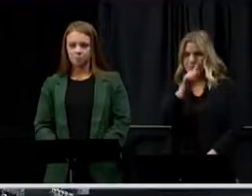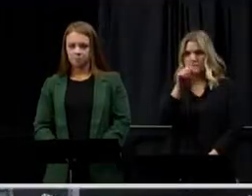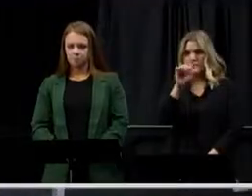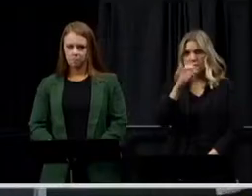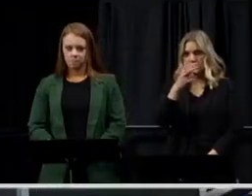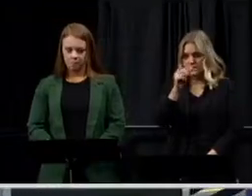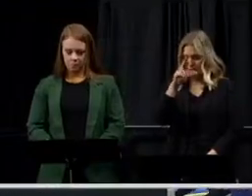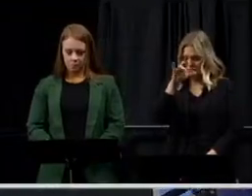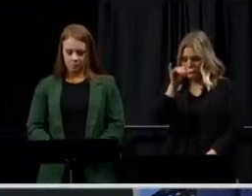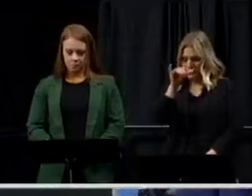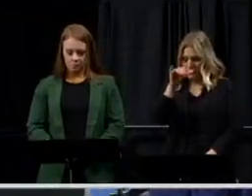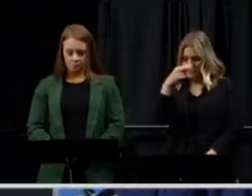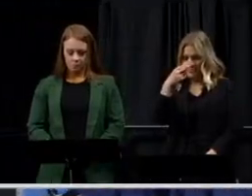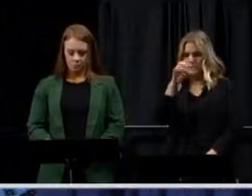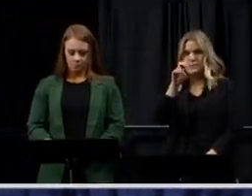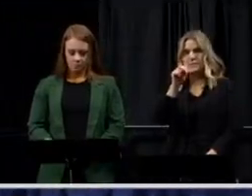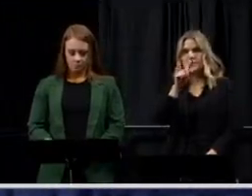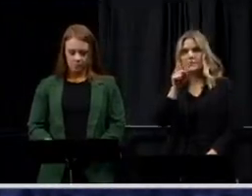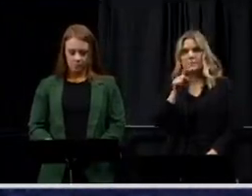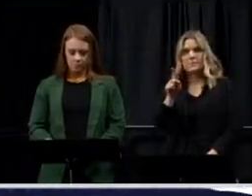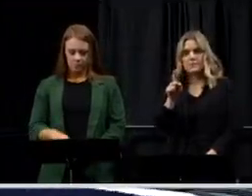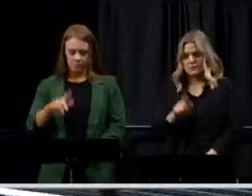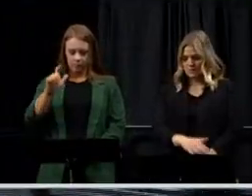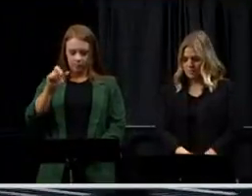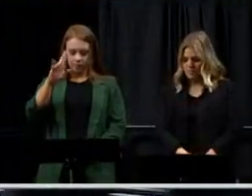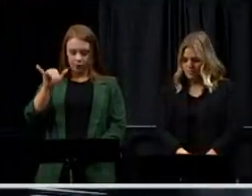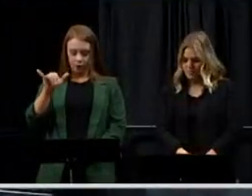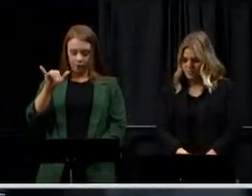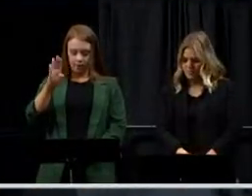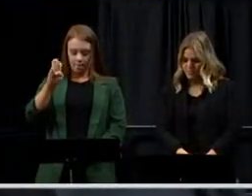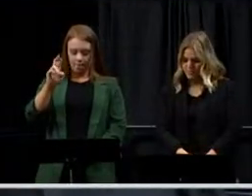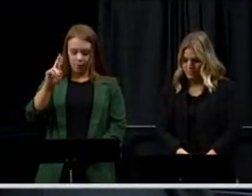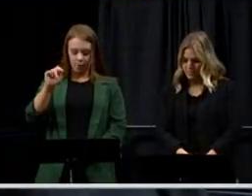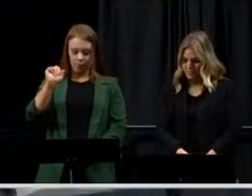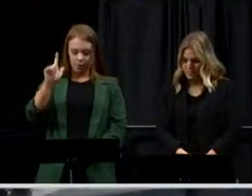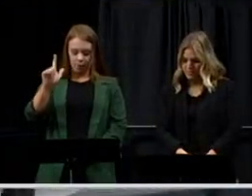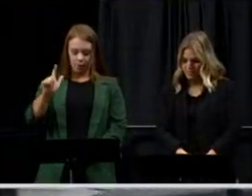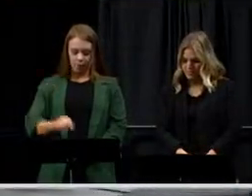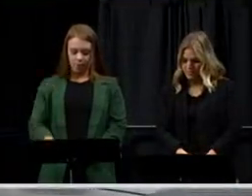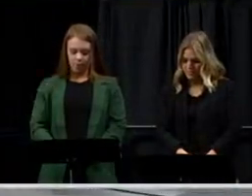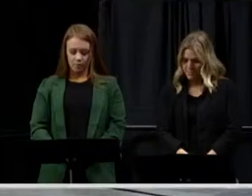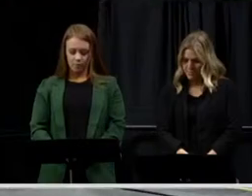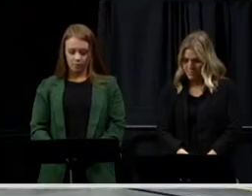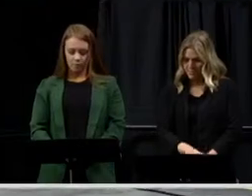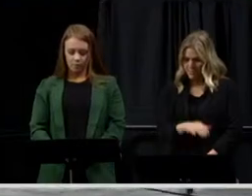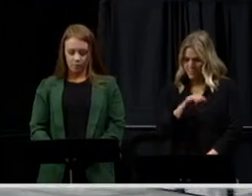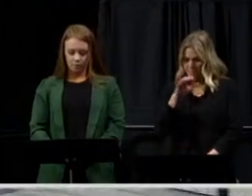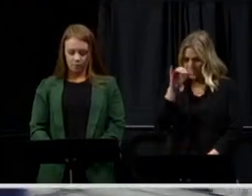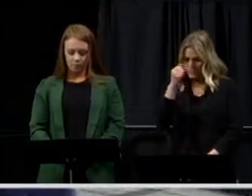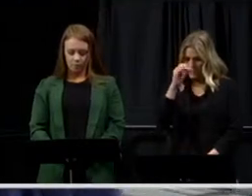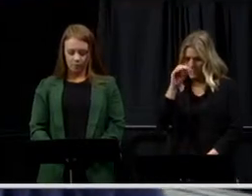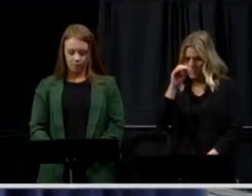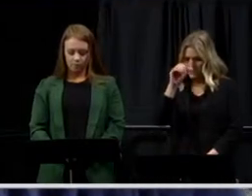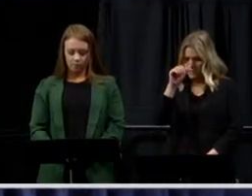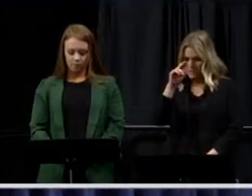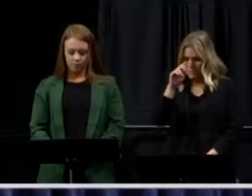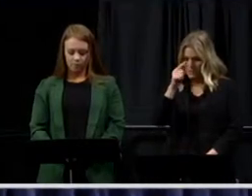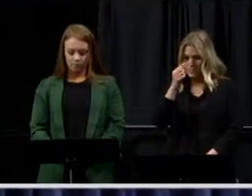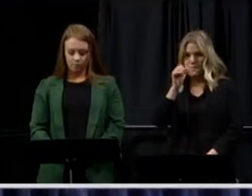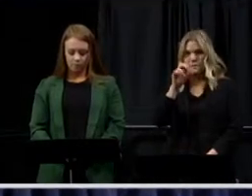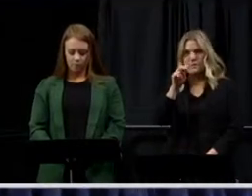Zachary Michael Hens. Larry Hernandez Bernal. Jonathan Christopher